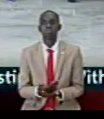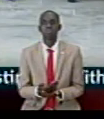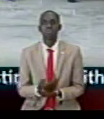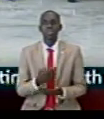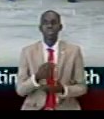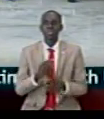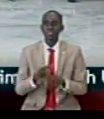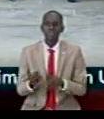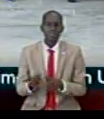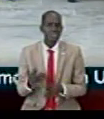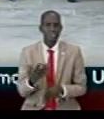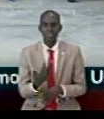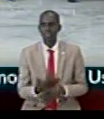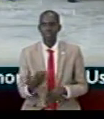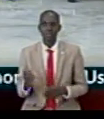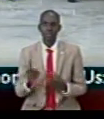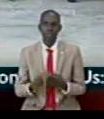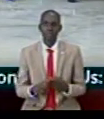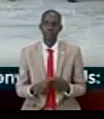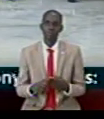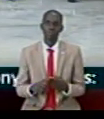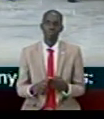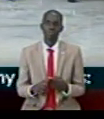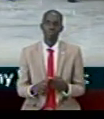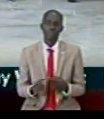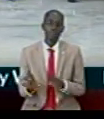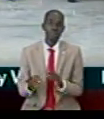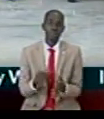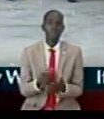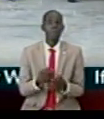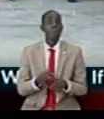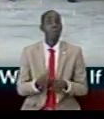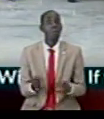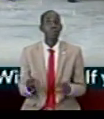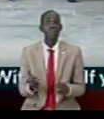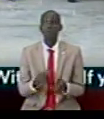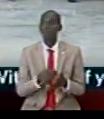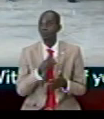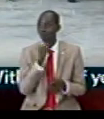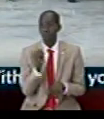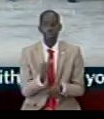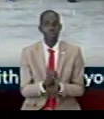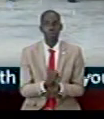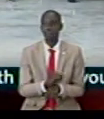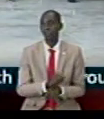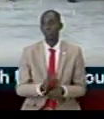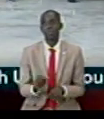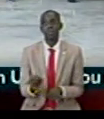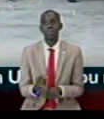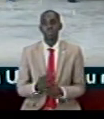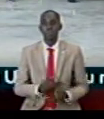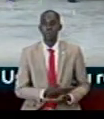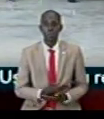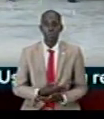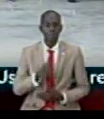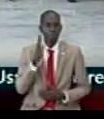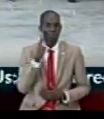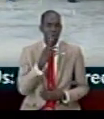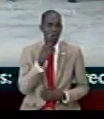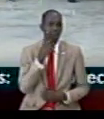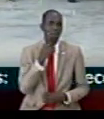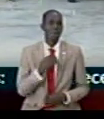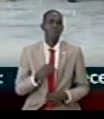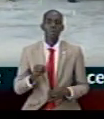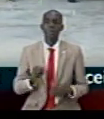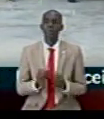liquid food, and everything, even herbs, but to no avail. My baby would cry out in pains, and when it finally